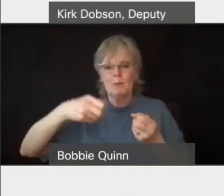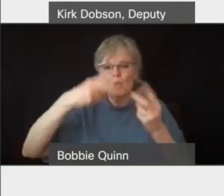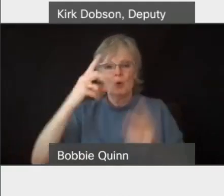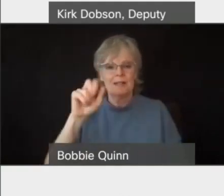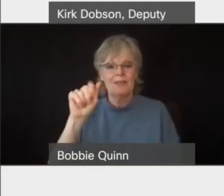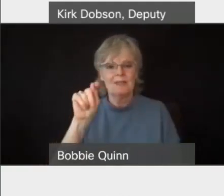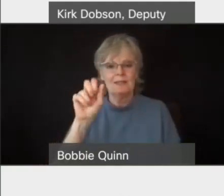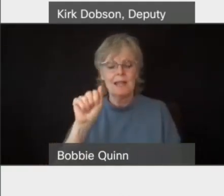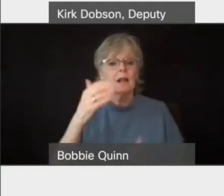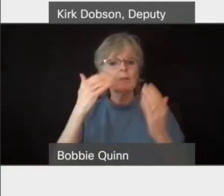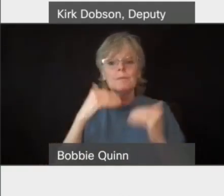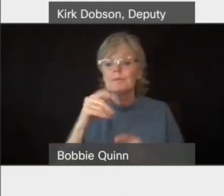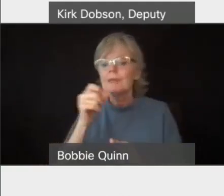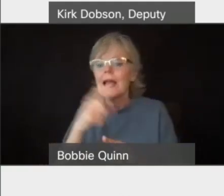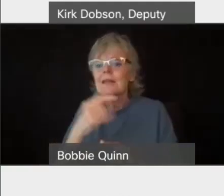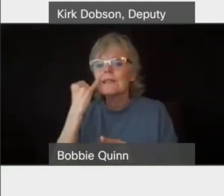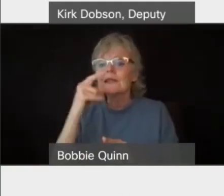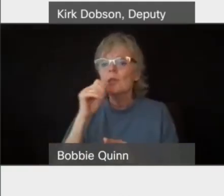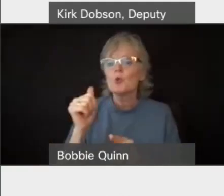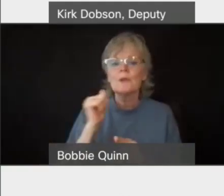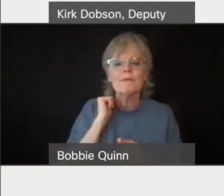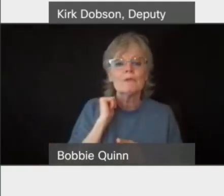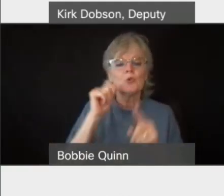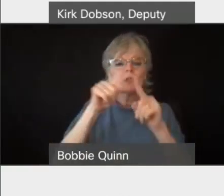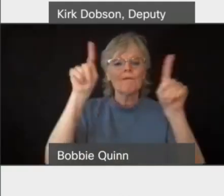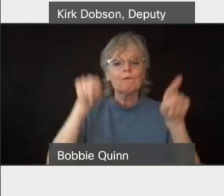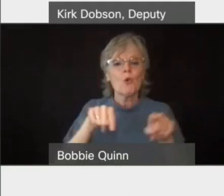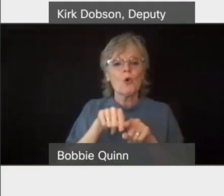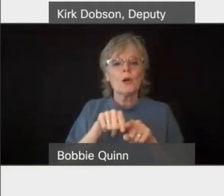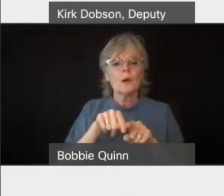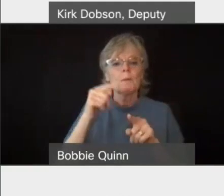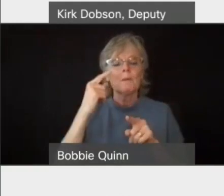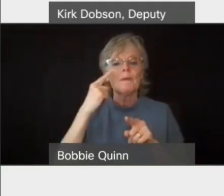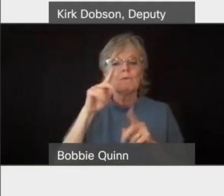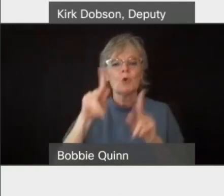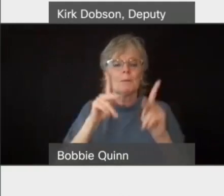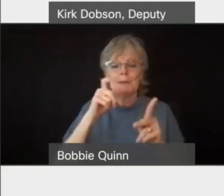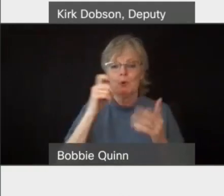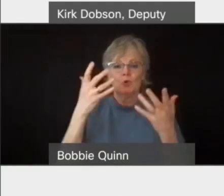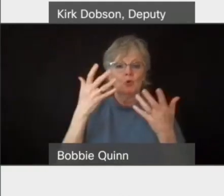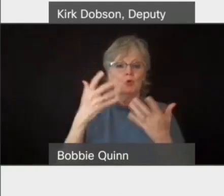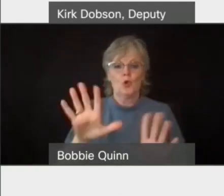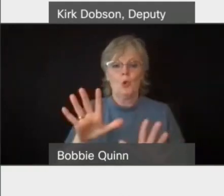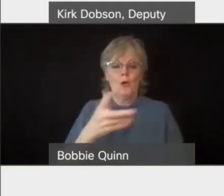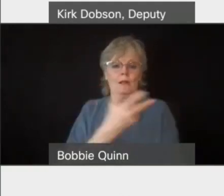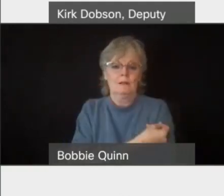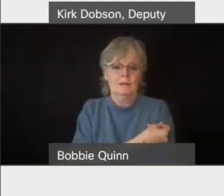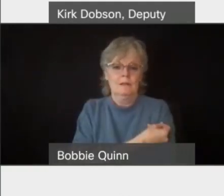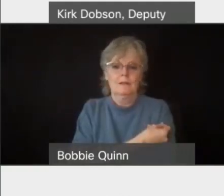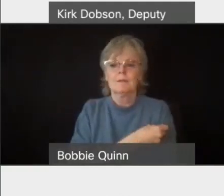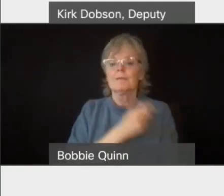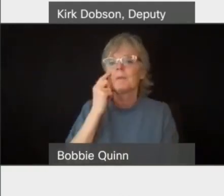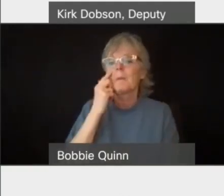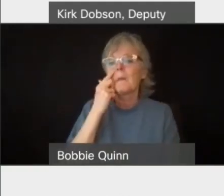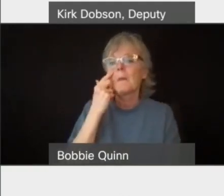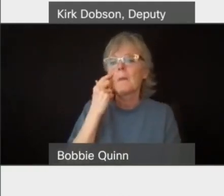Is there a refusal form in DDS for a person who doesn't want to take the vaccine? Winslow, can you speak to